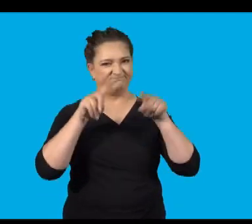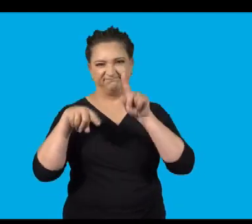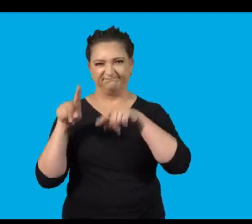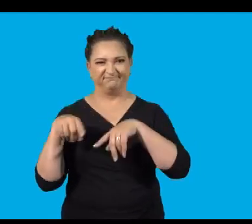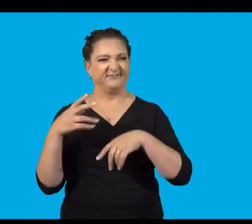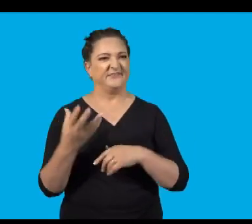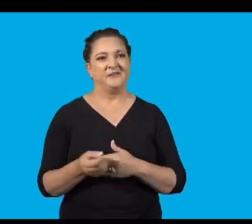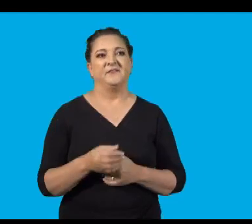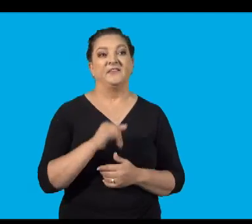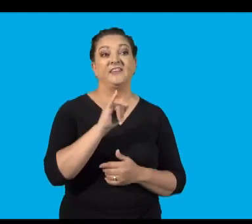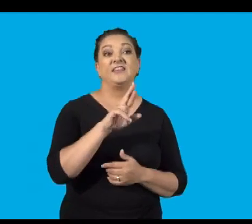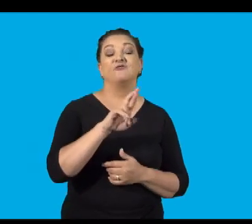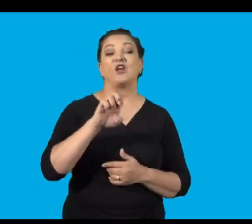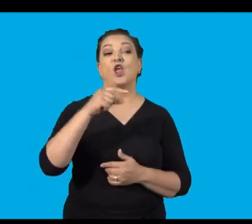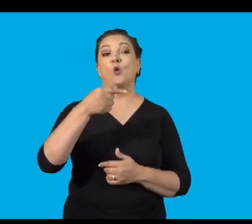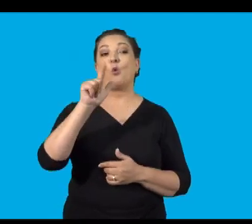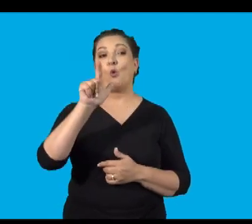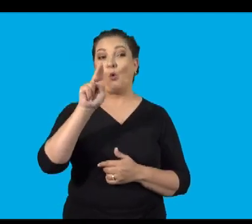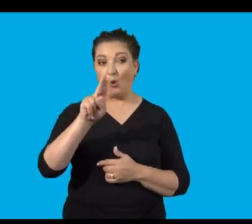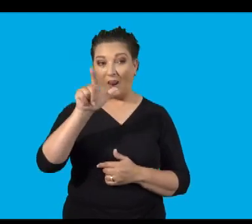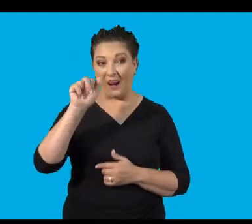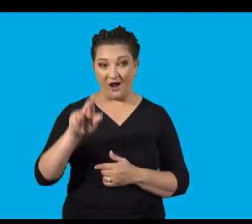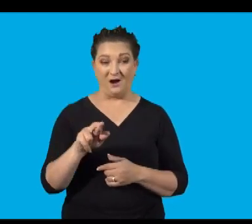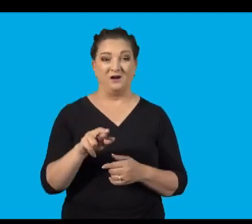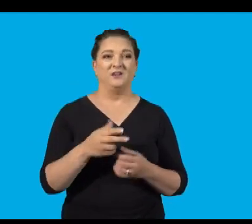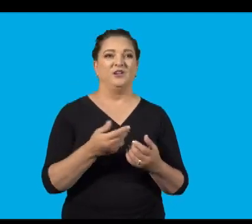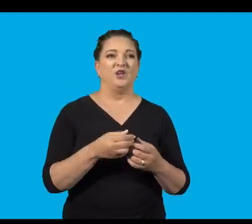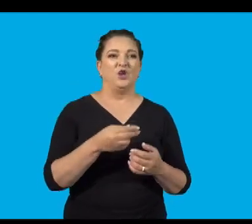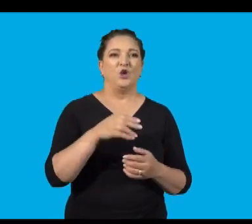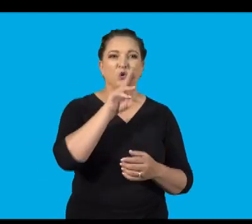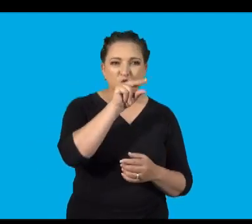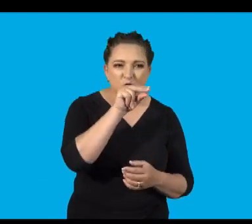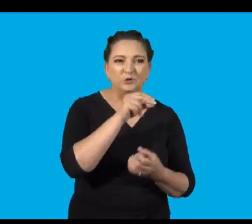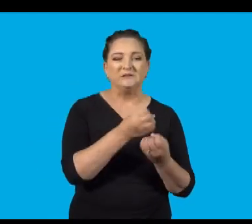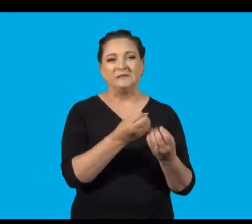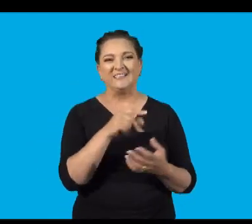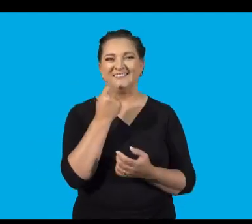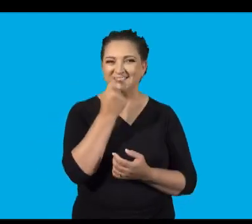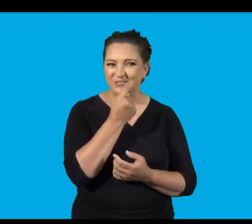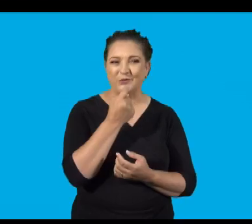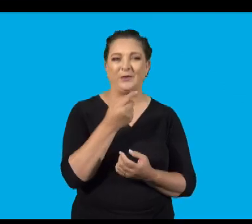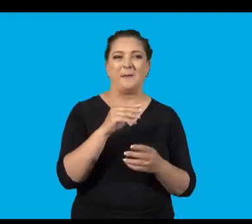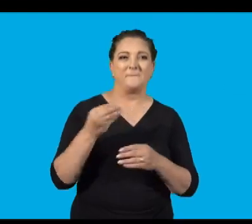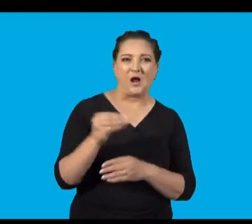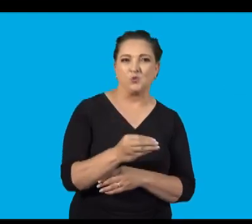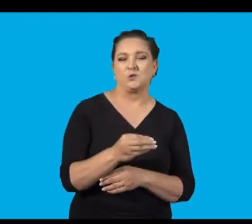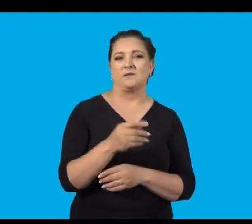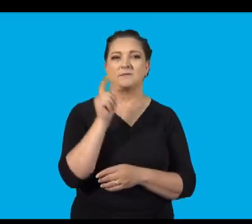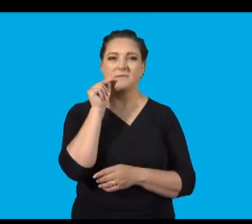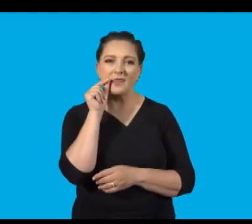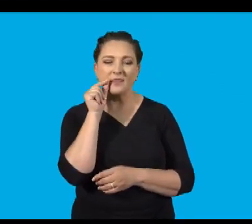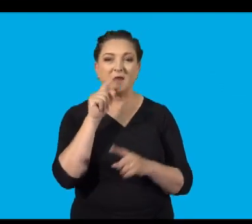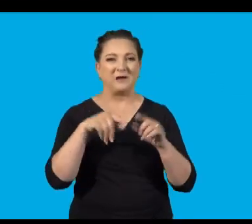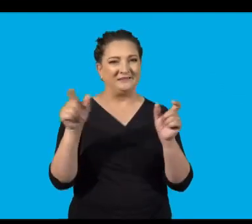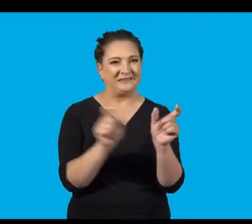plurals. Here we go. All right? Goose becomes geese, tooth, teeth, mouse, mice. Let me